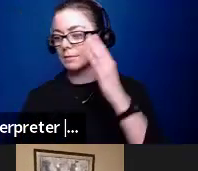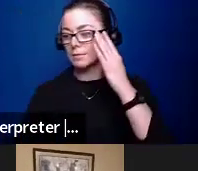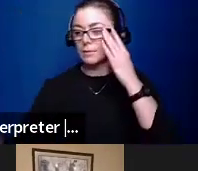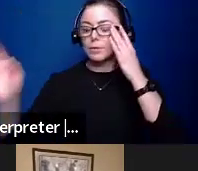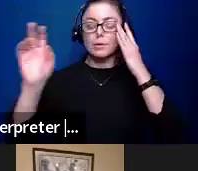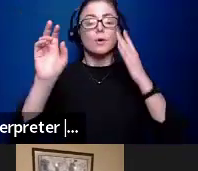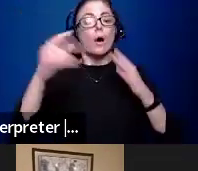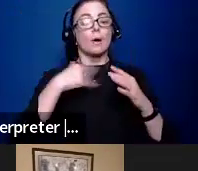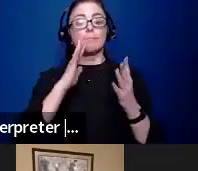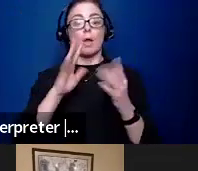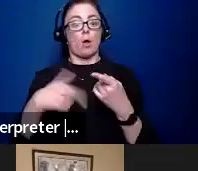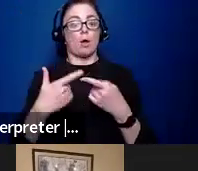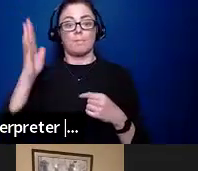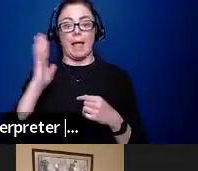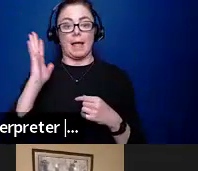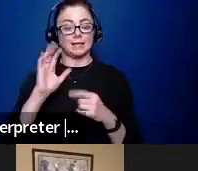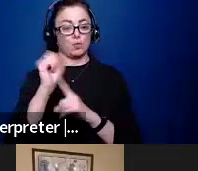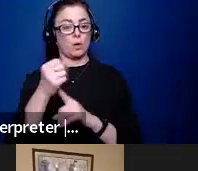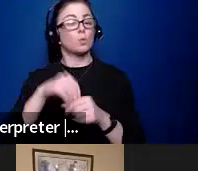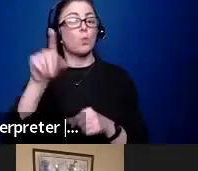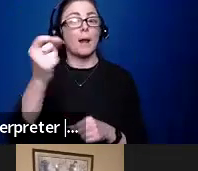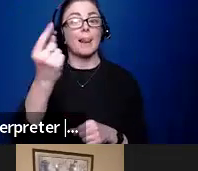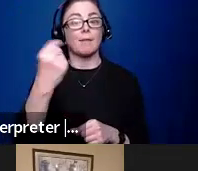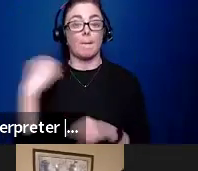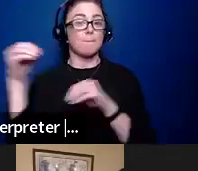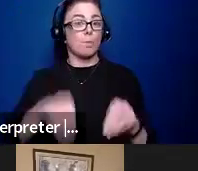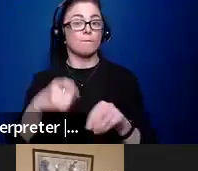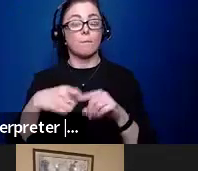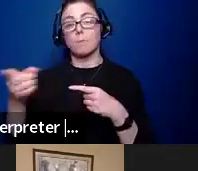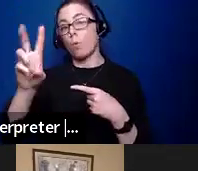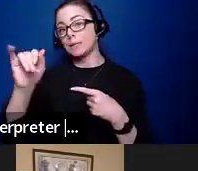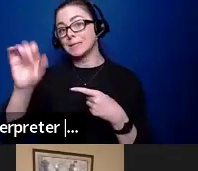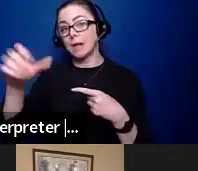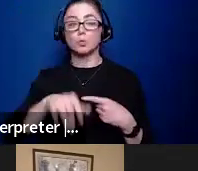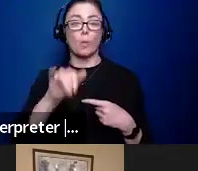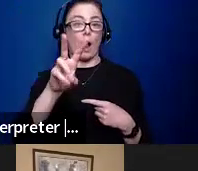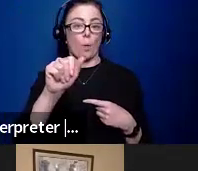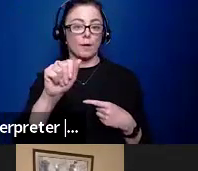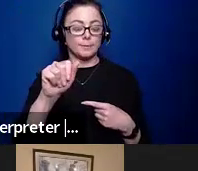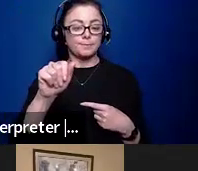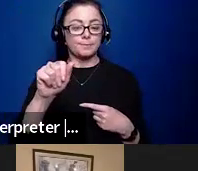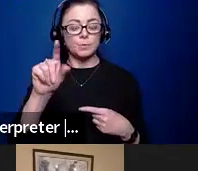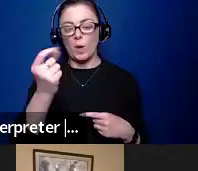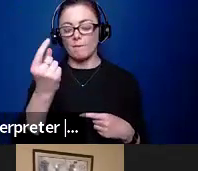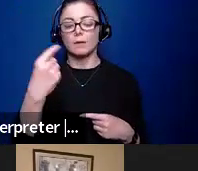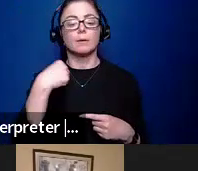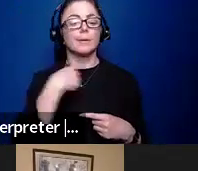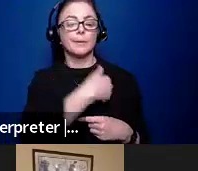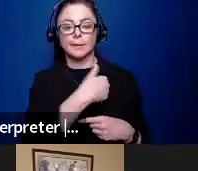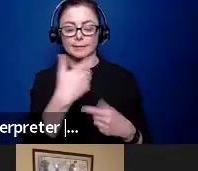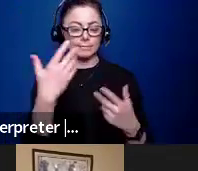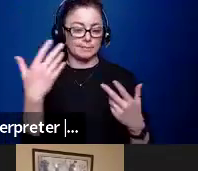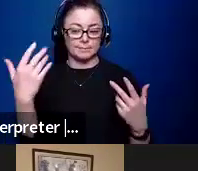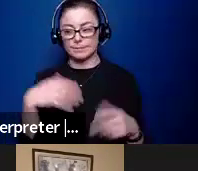in 2011, I moved from Wisconsin to Iowa, and we had to have everything